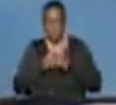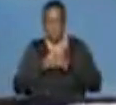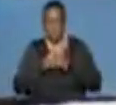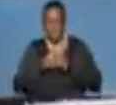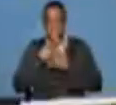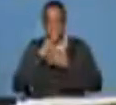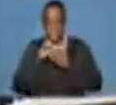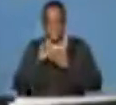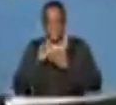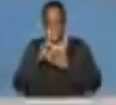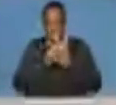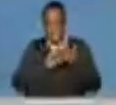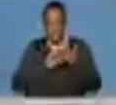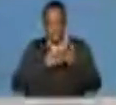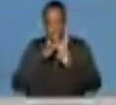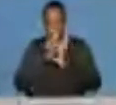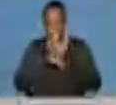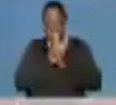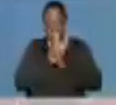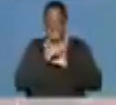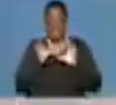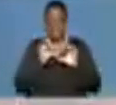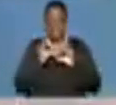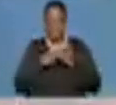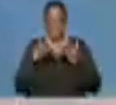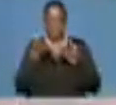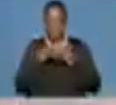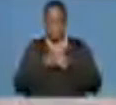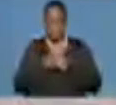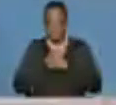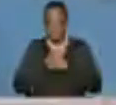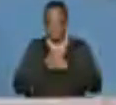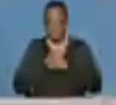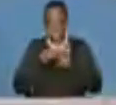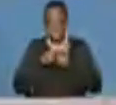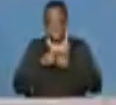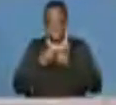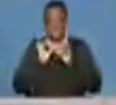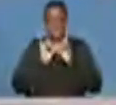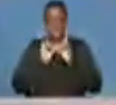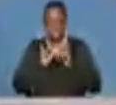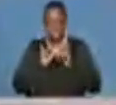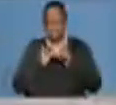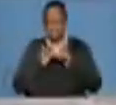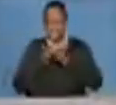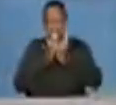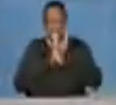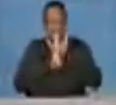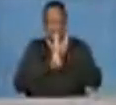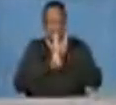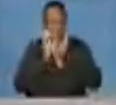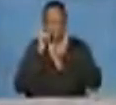some bus drivers have taken matters into their own hands, reportedly imposing a fee increase on riders, permission or